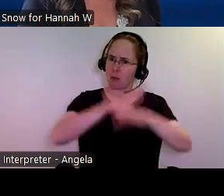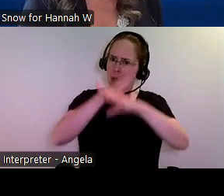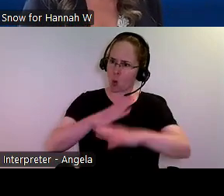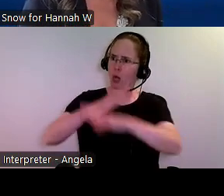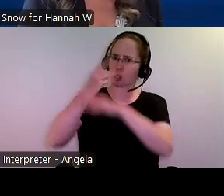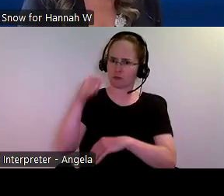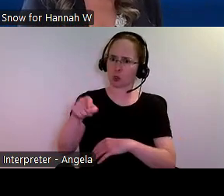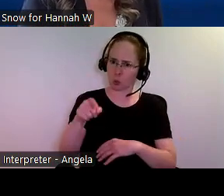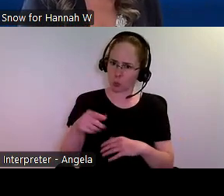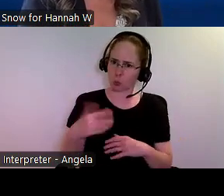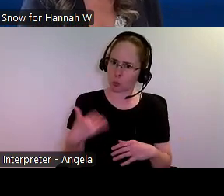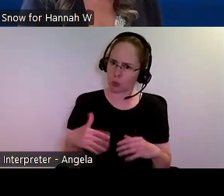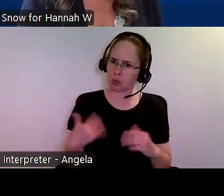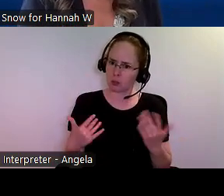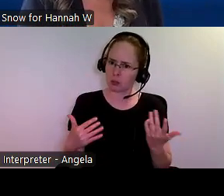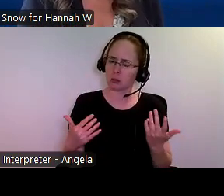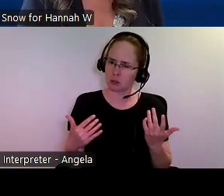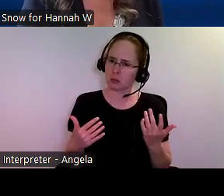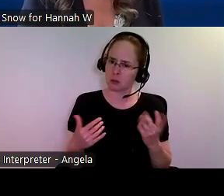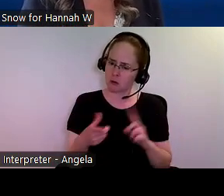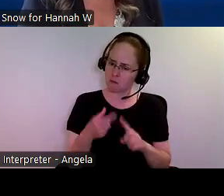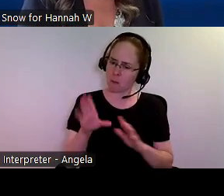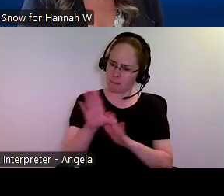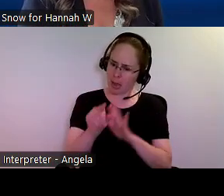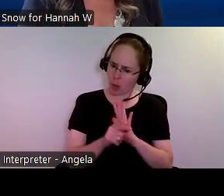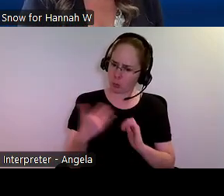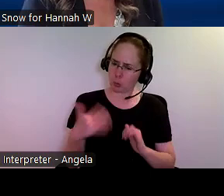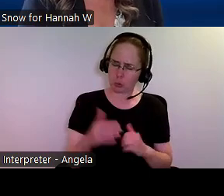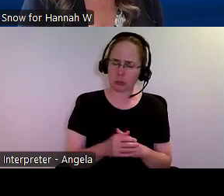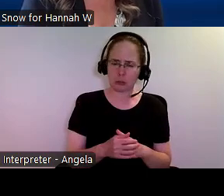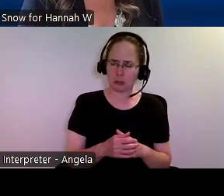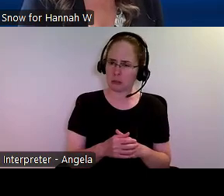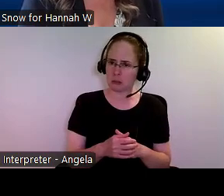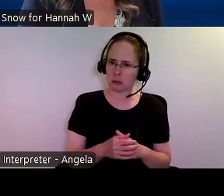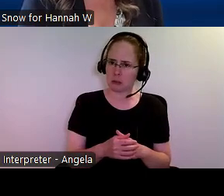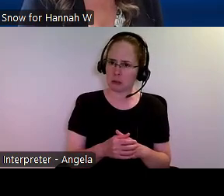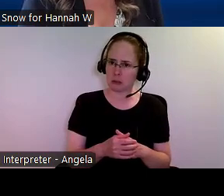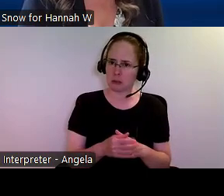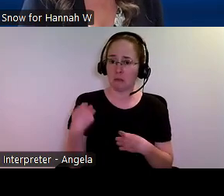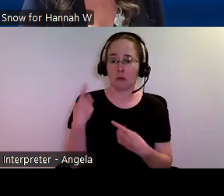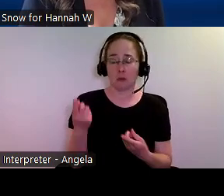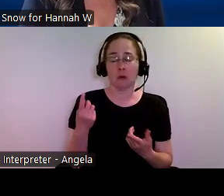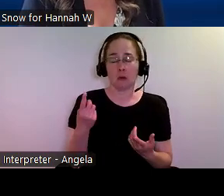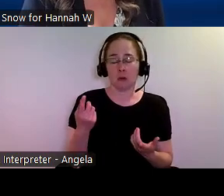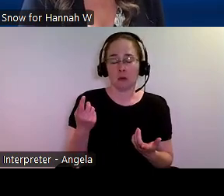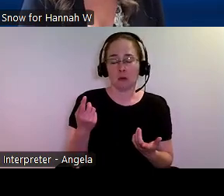put up for you given your background. And I will say we have done